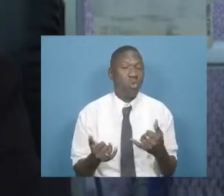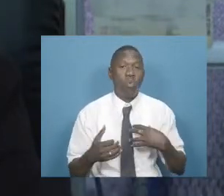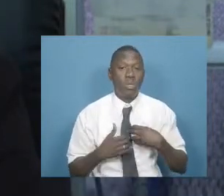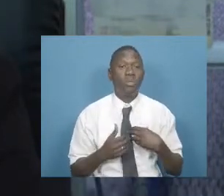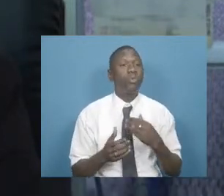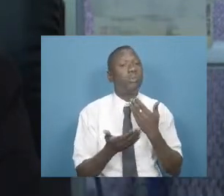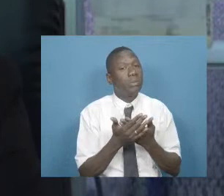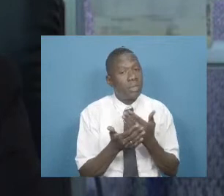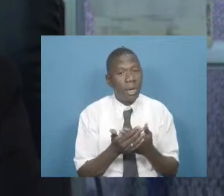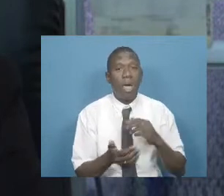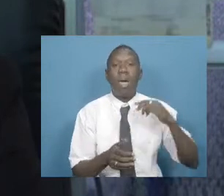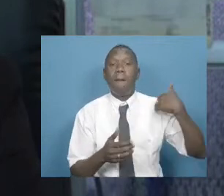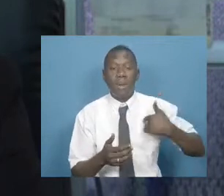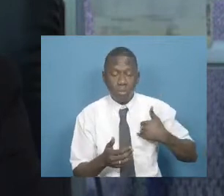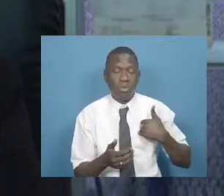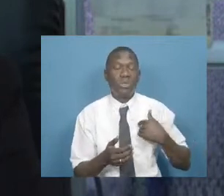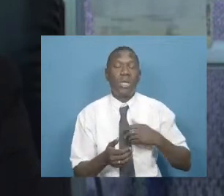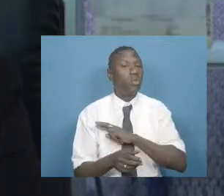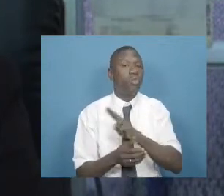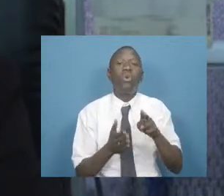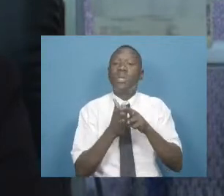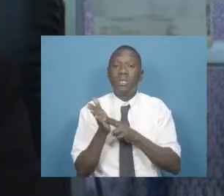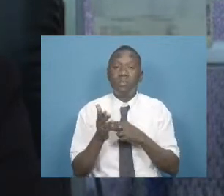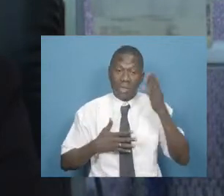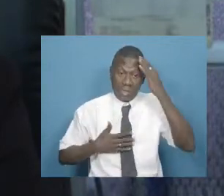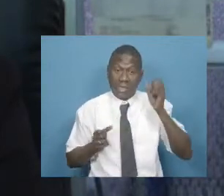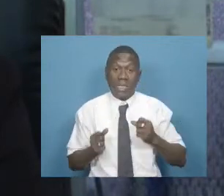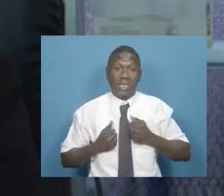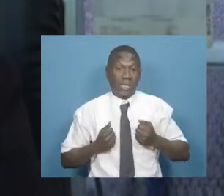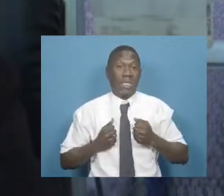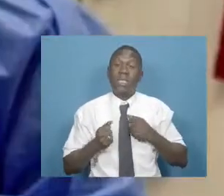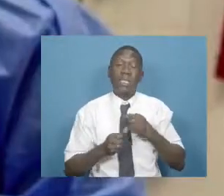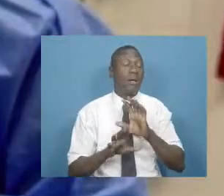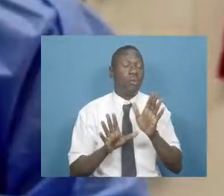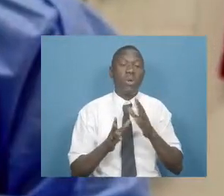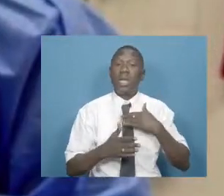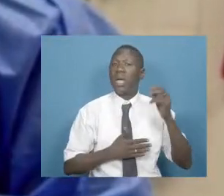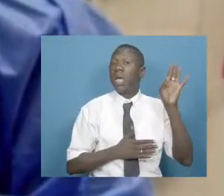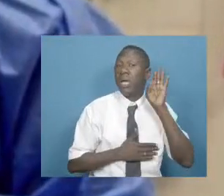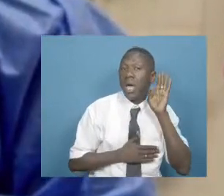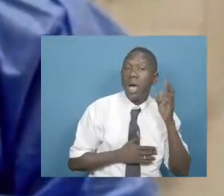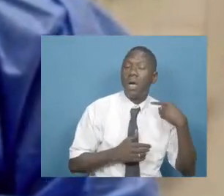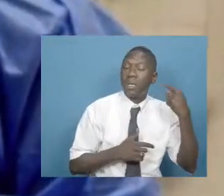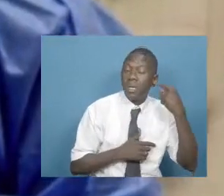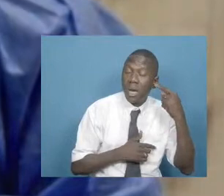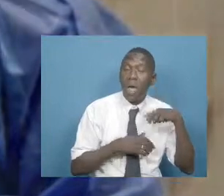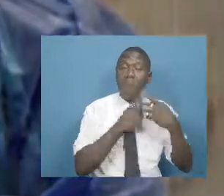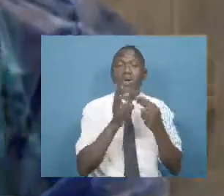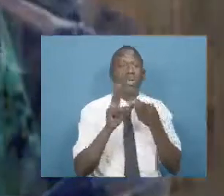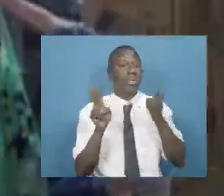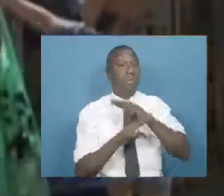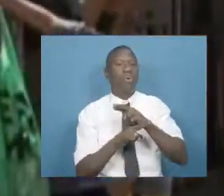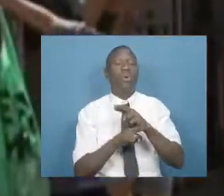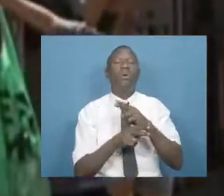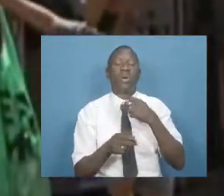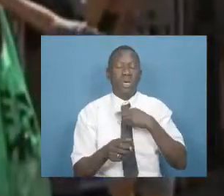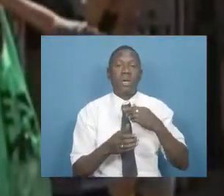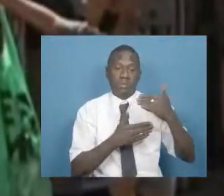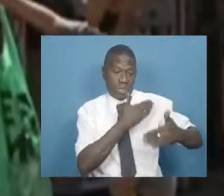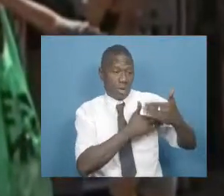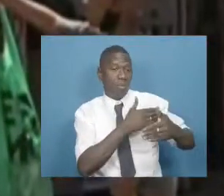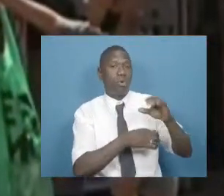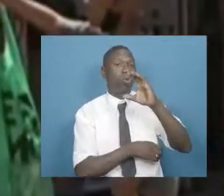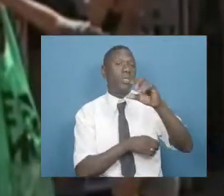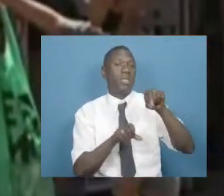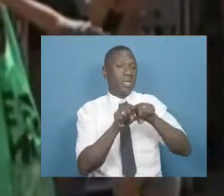assure the public that there is no need for panic or alarm when they hear about this report in our neighboring